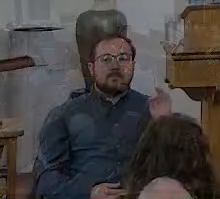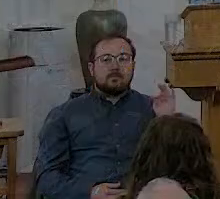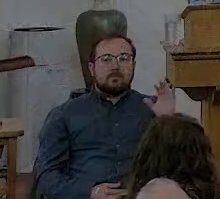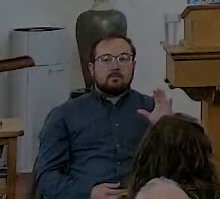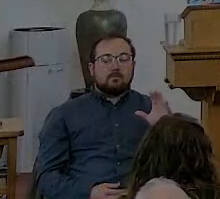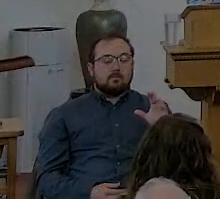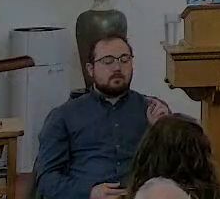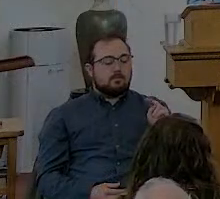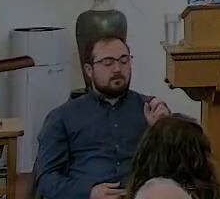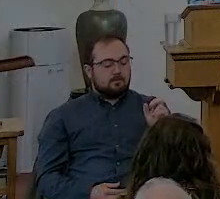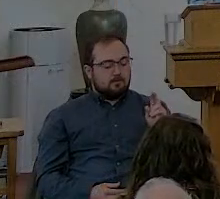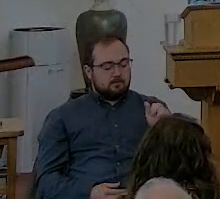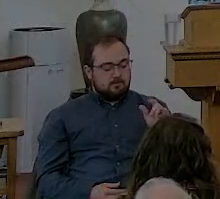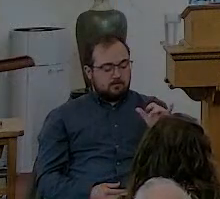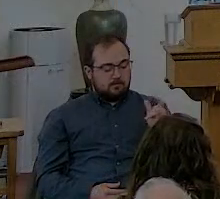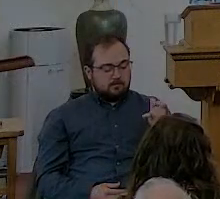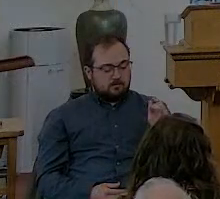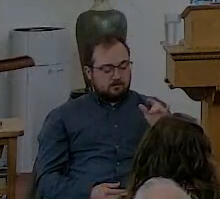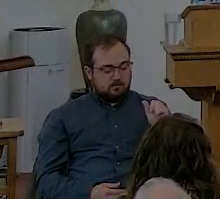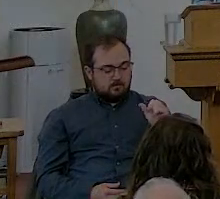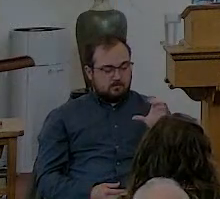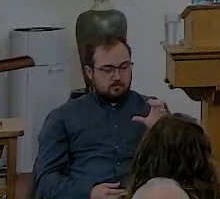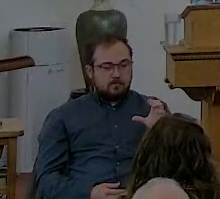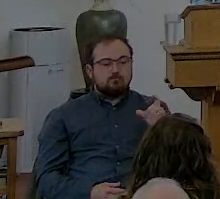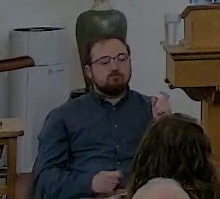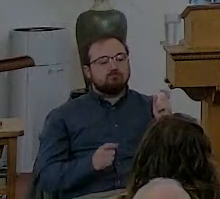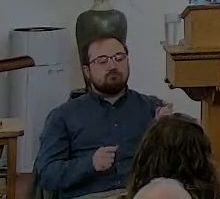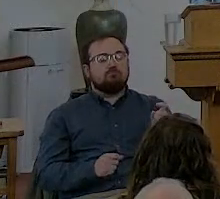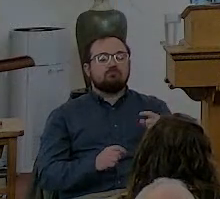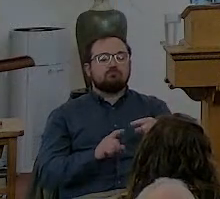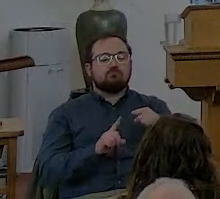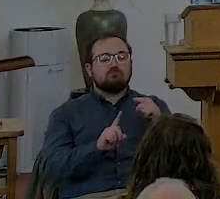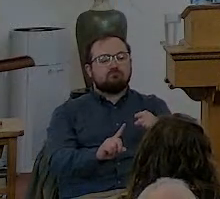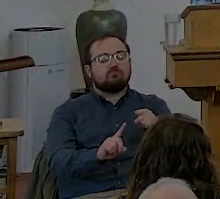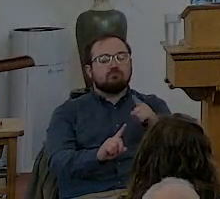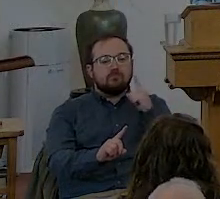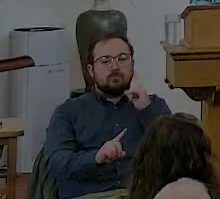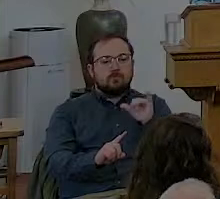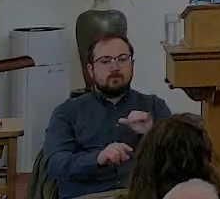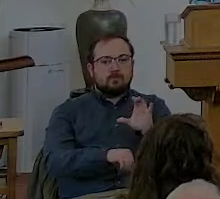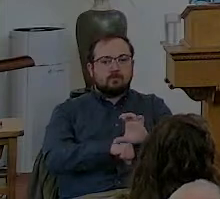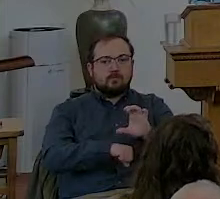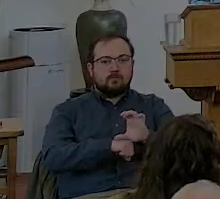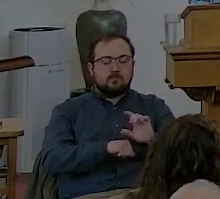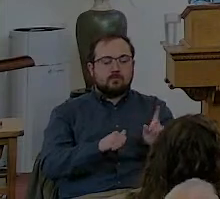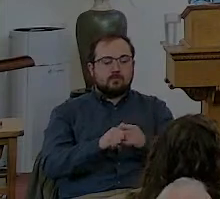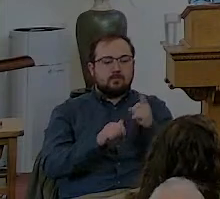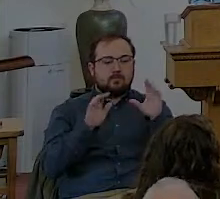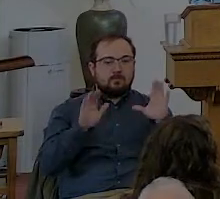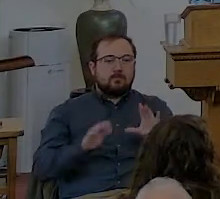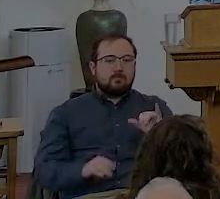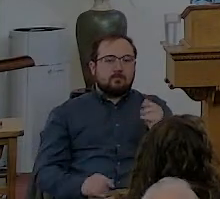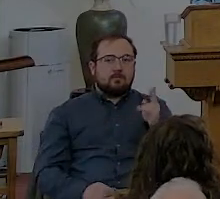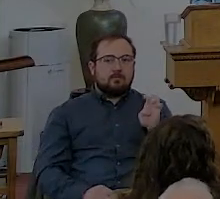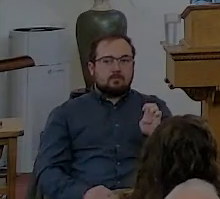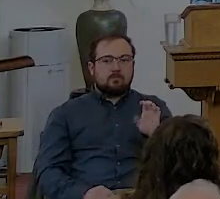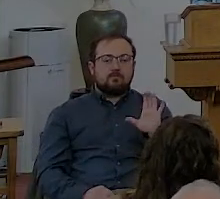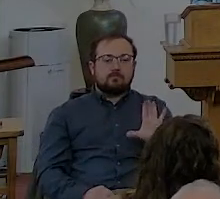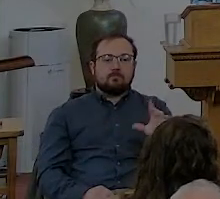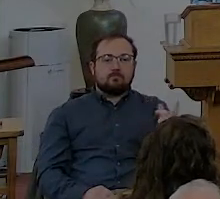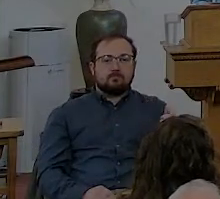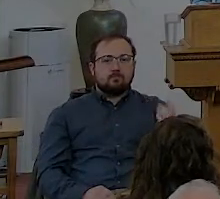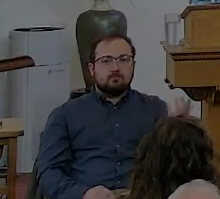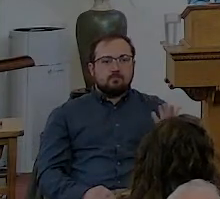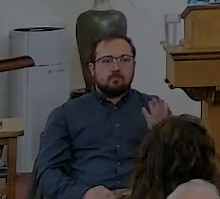Čapek gave his congregation a task. On the first Sunday in June, they were to bring